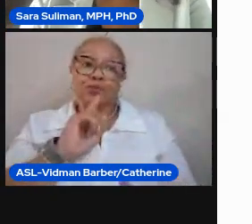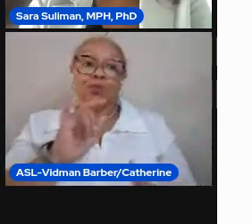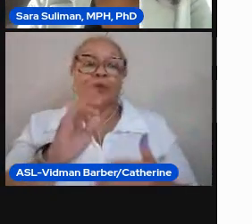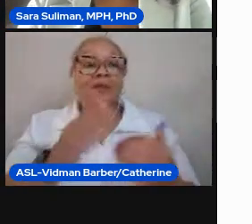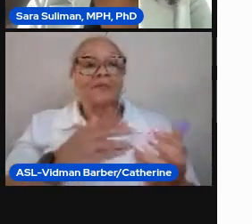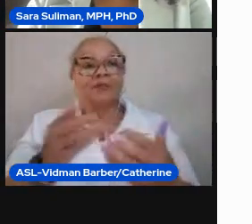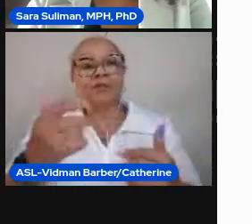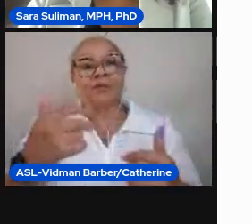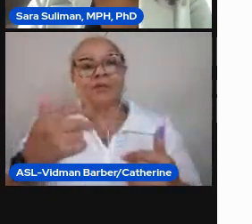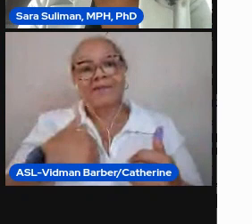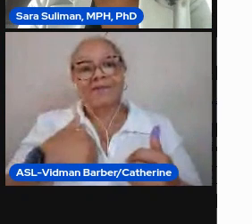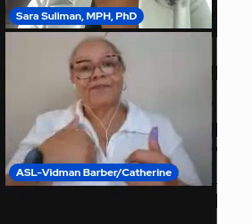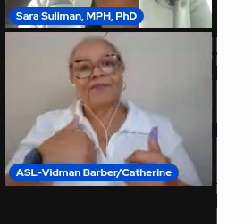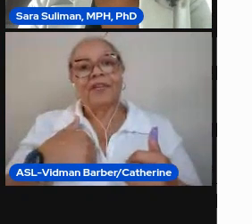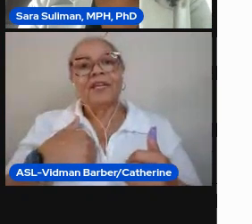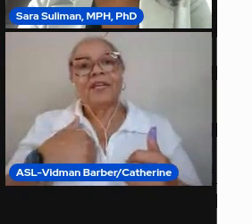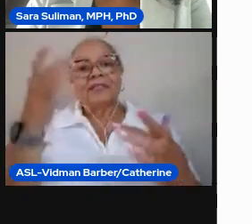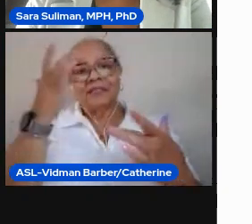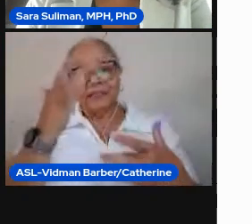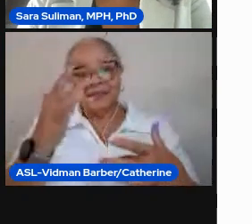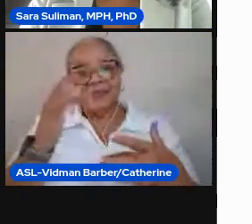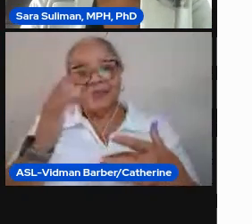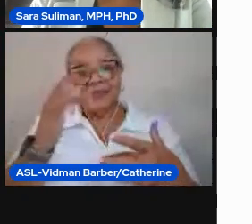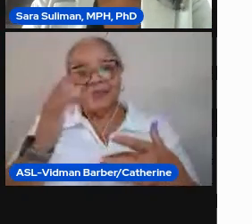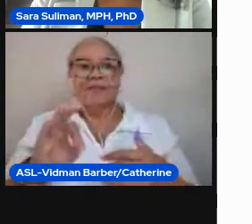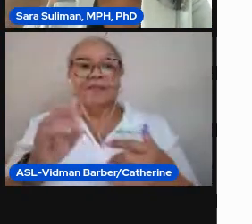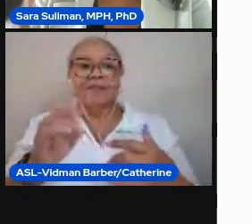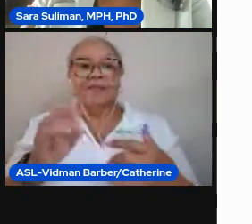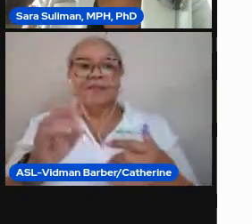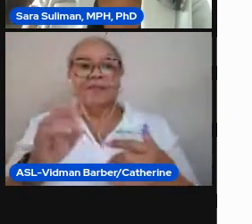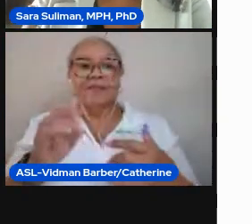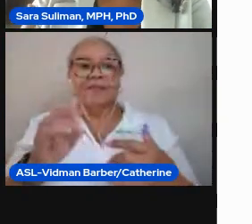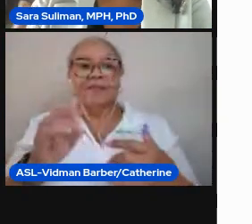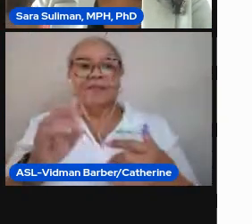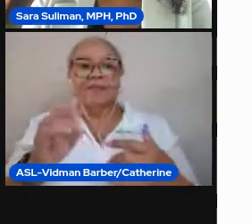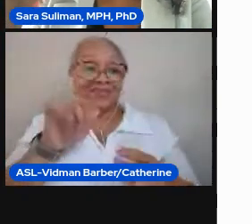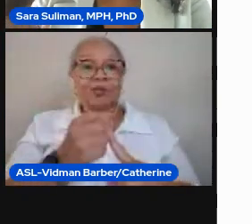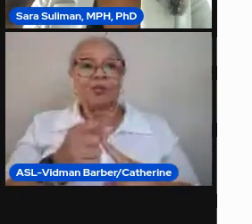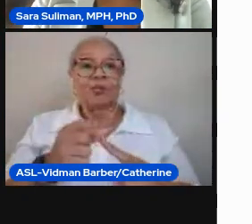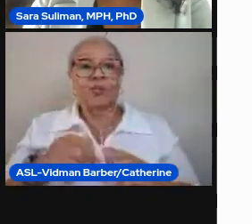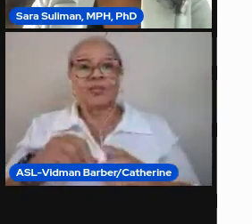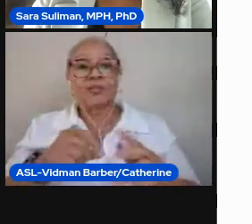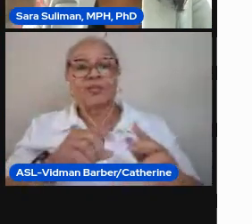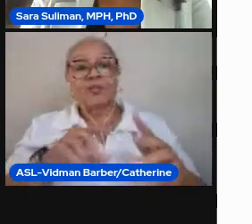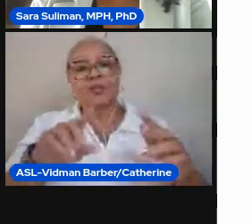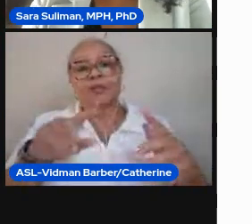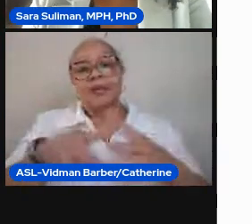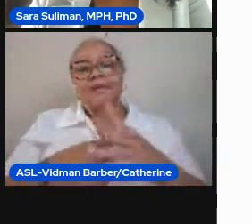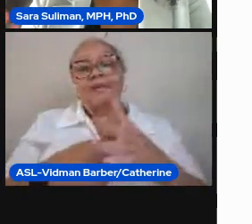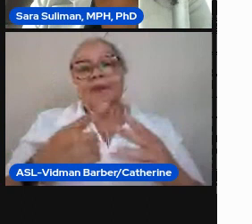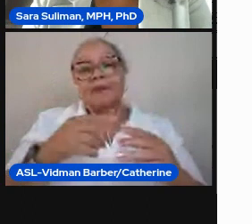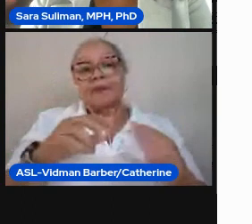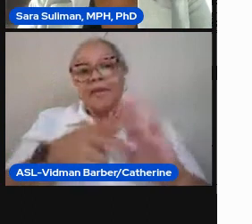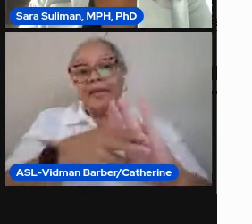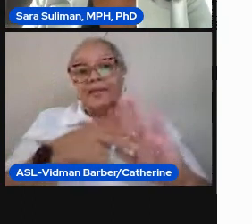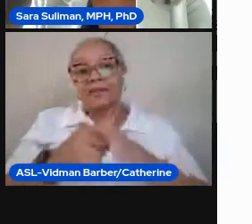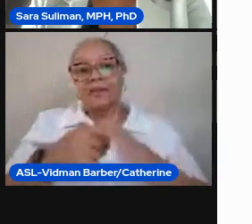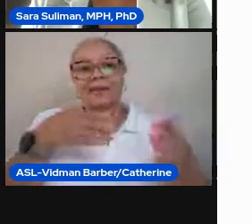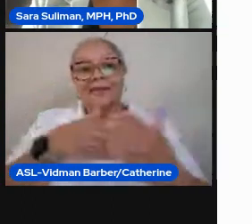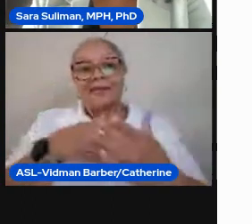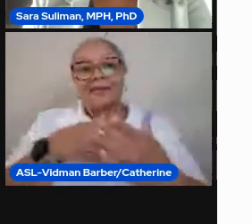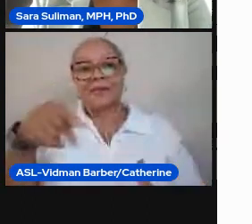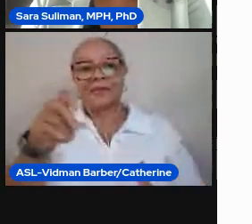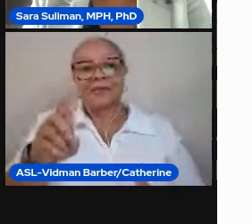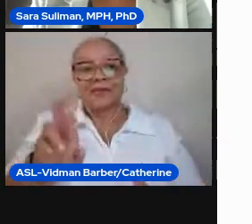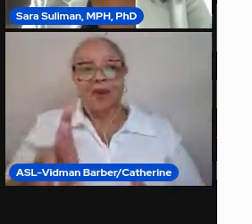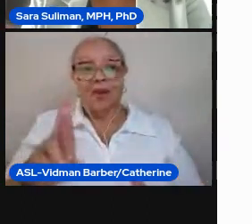have the disease of interest. So in this case, we bench our diagnostics against PCR. And remember, PCR tests were just